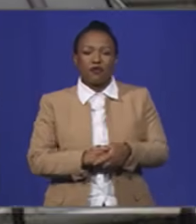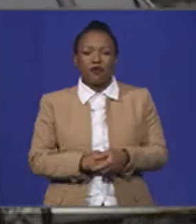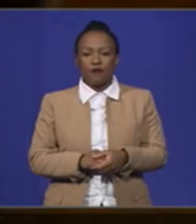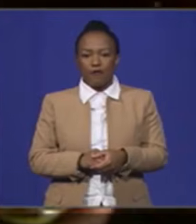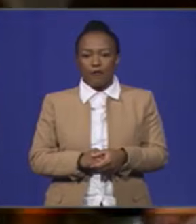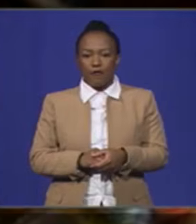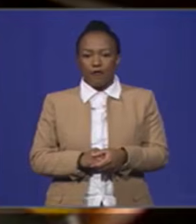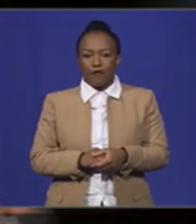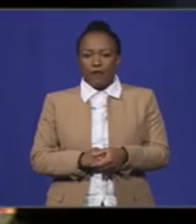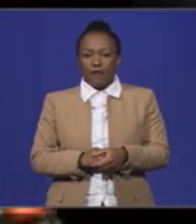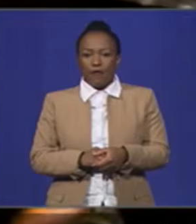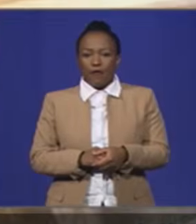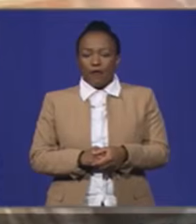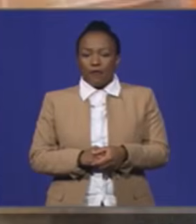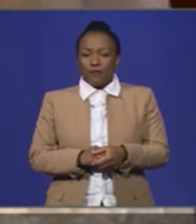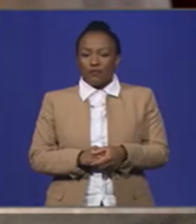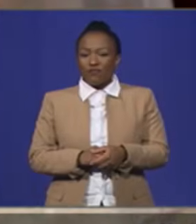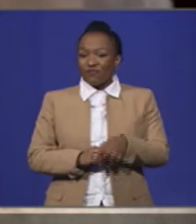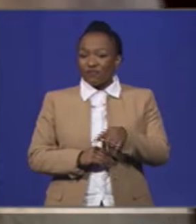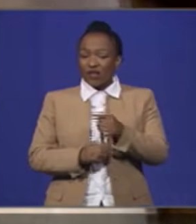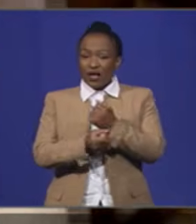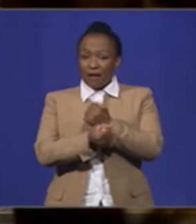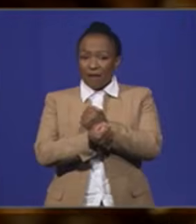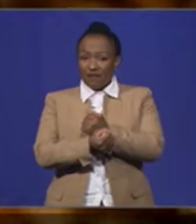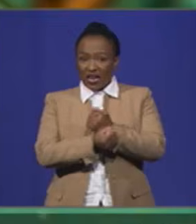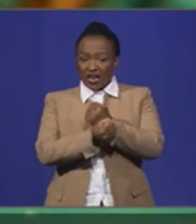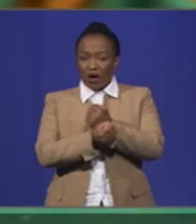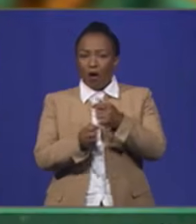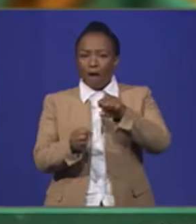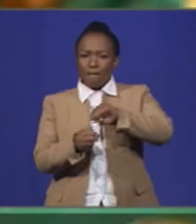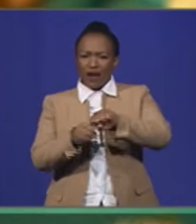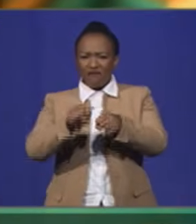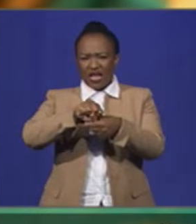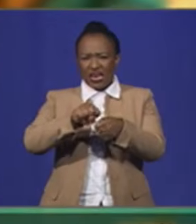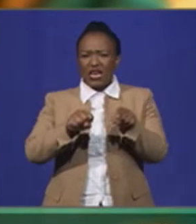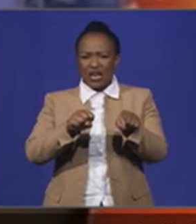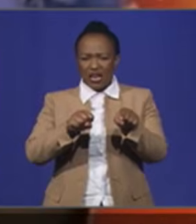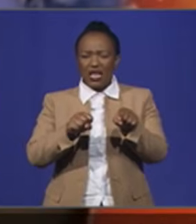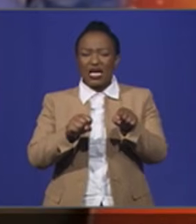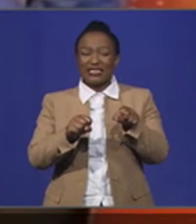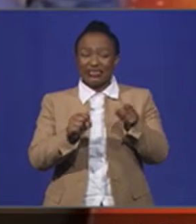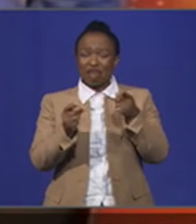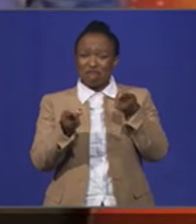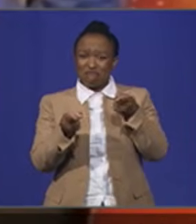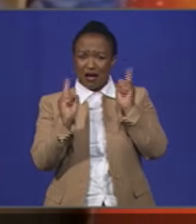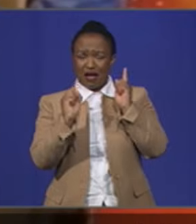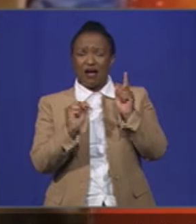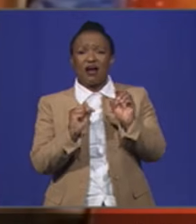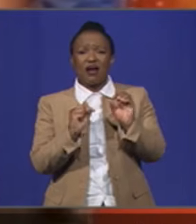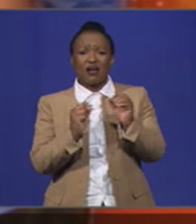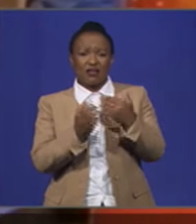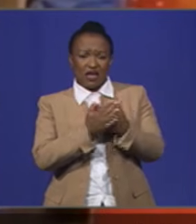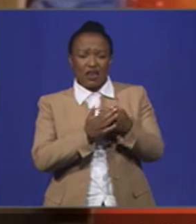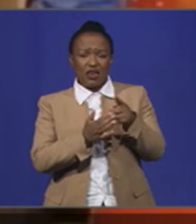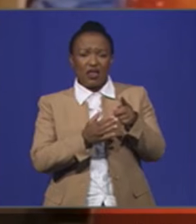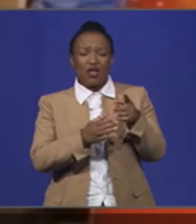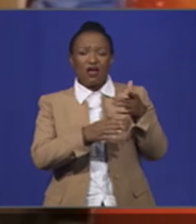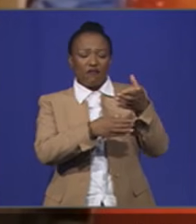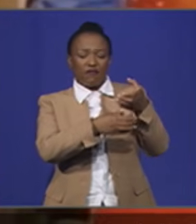be dangerous to young kids if they consume it, so it's very important to store it in